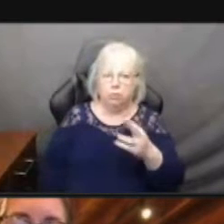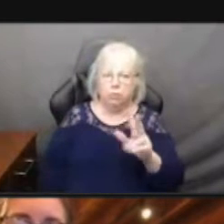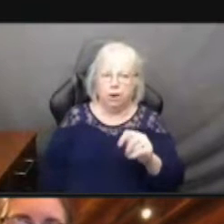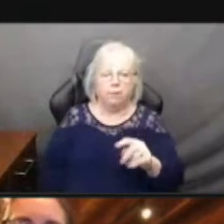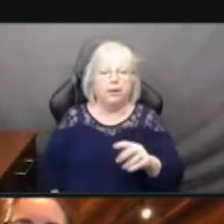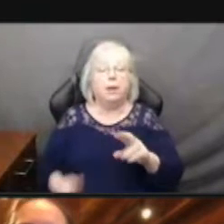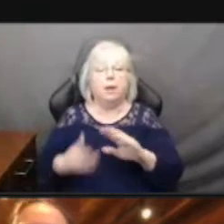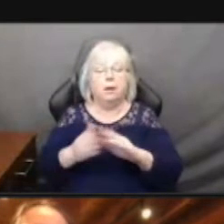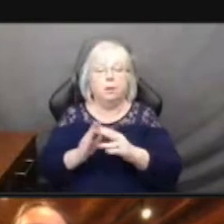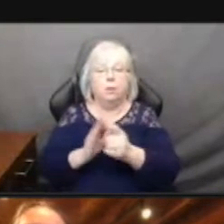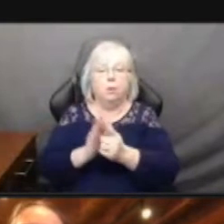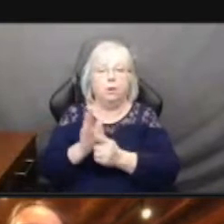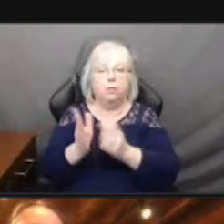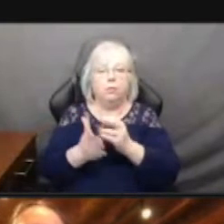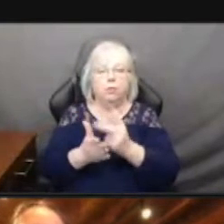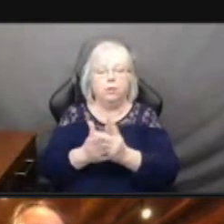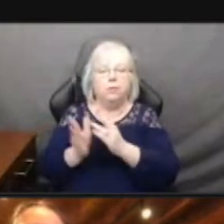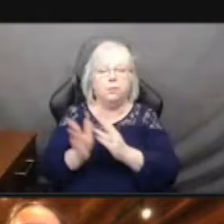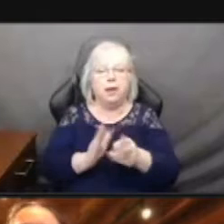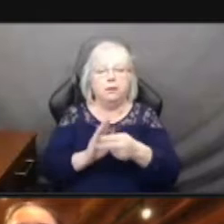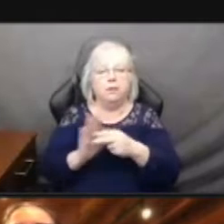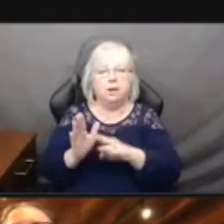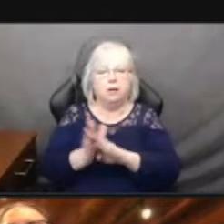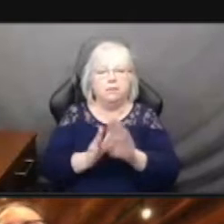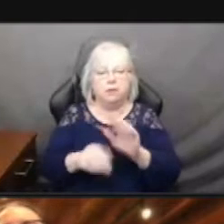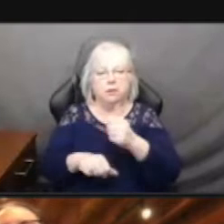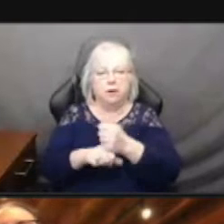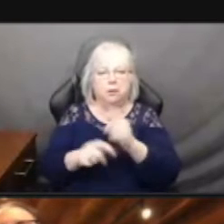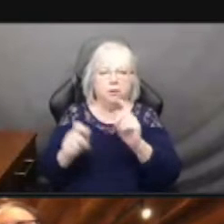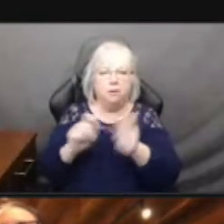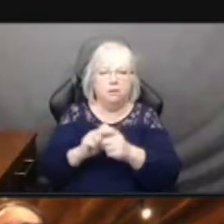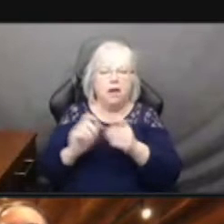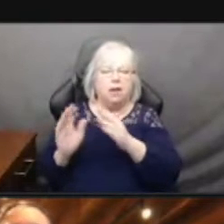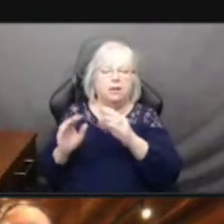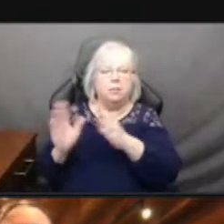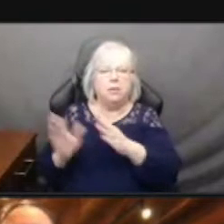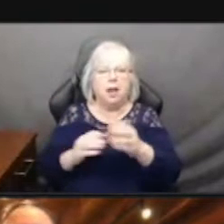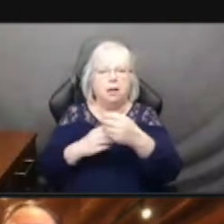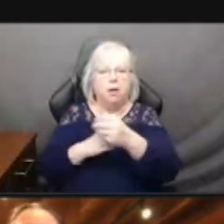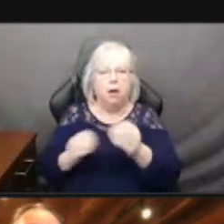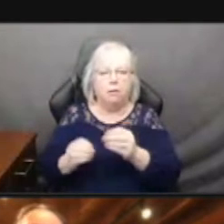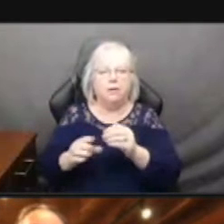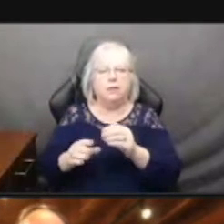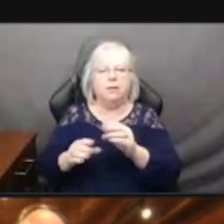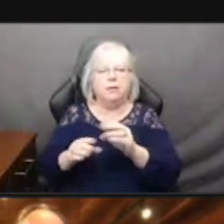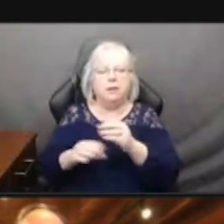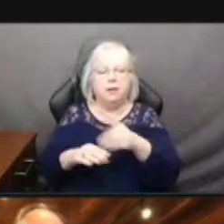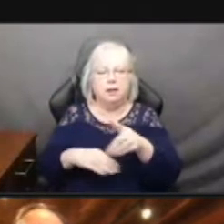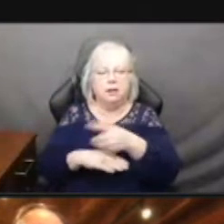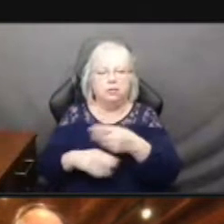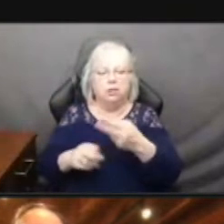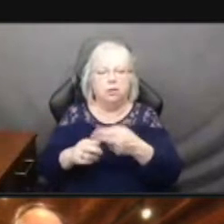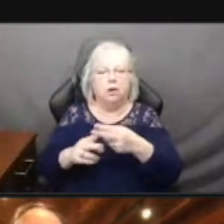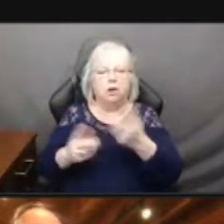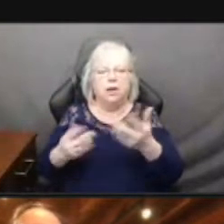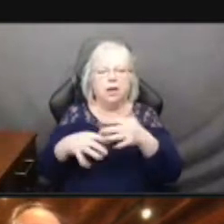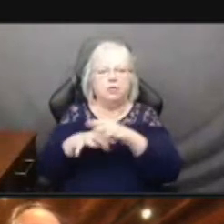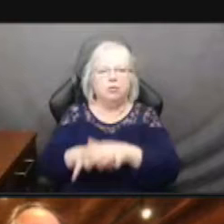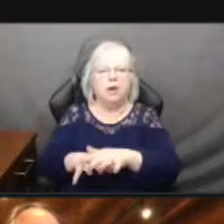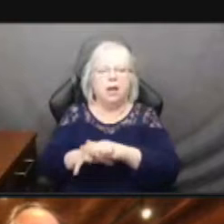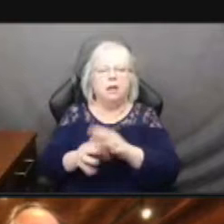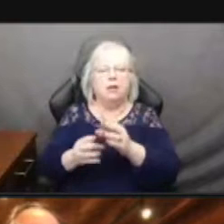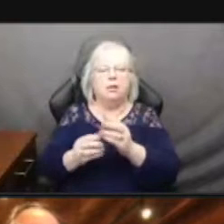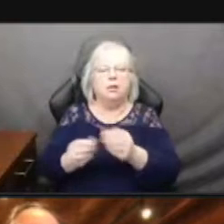An ordinance to approve a plan zoning development, establish a revised plan office district titled Integrated Site Solutions Revised POD located